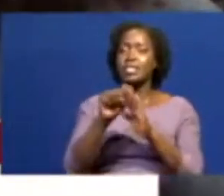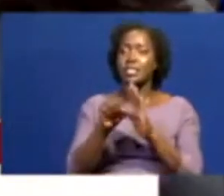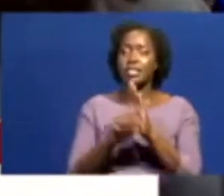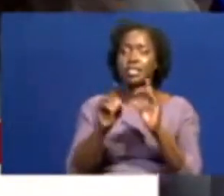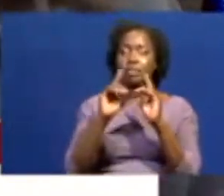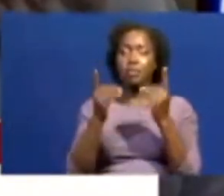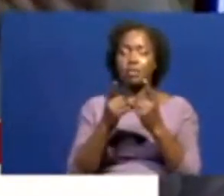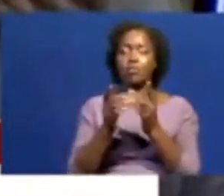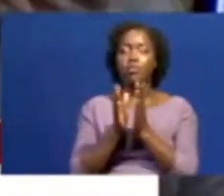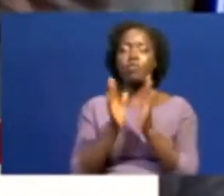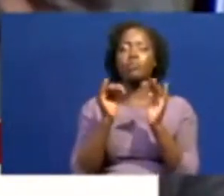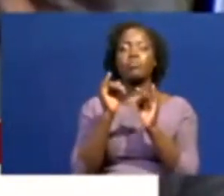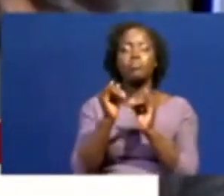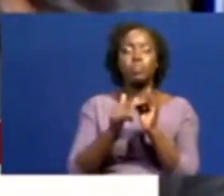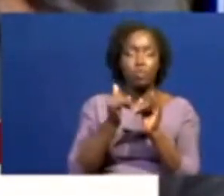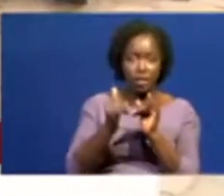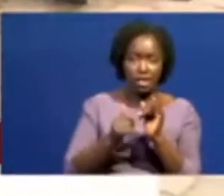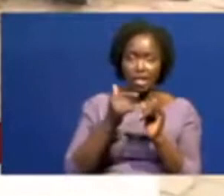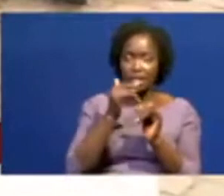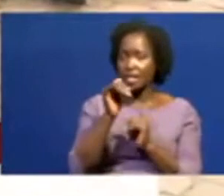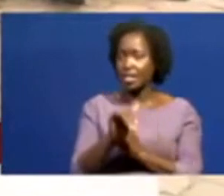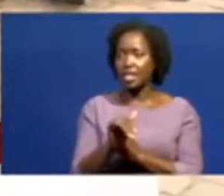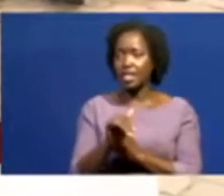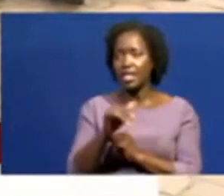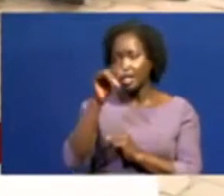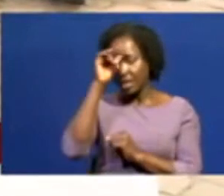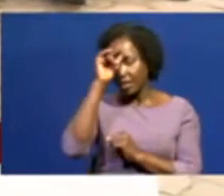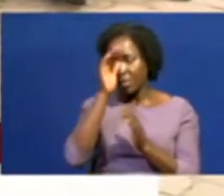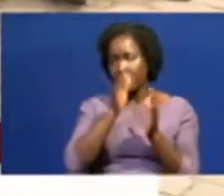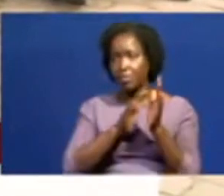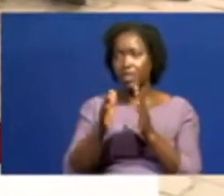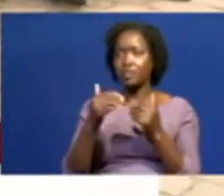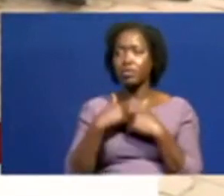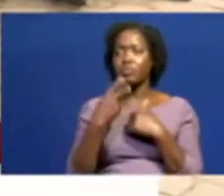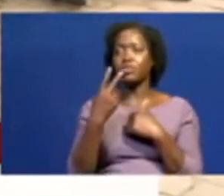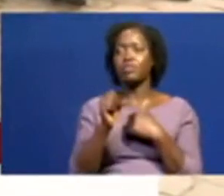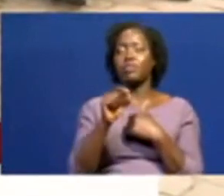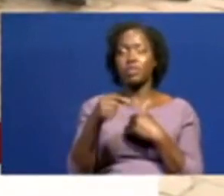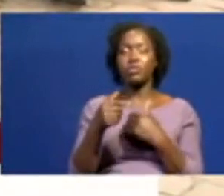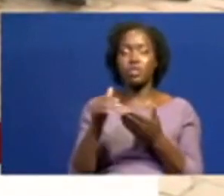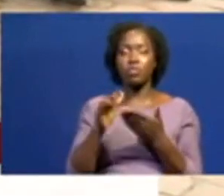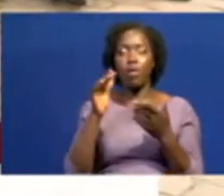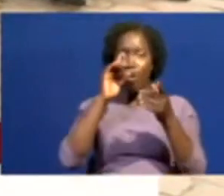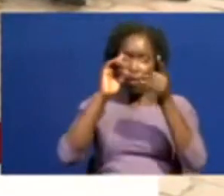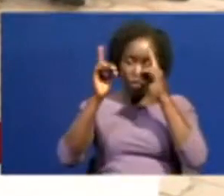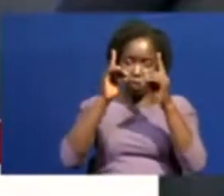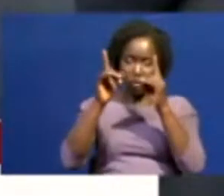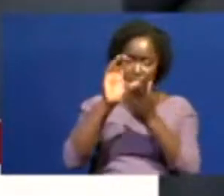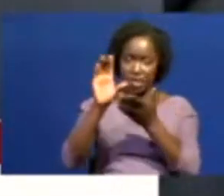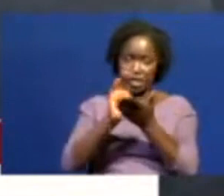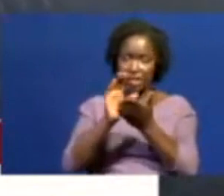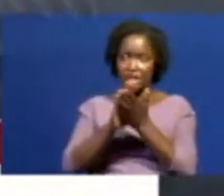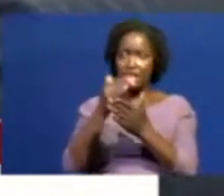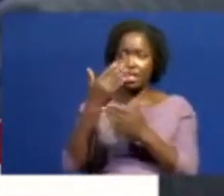and Telecommunication, Edward Kisingani, has said the government is planning to have 25,000 more Wi-Fi hotspots in the